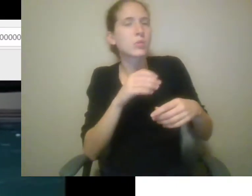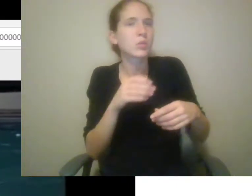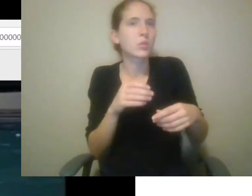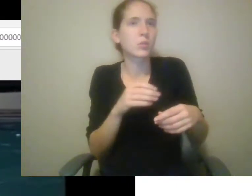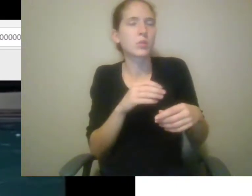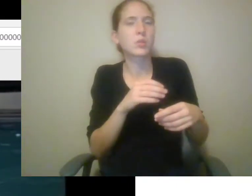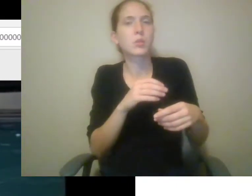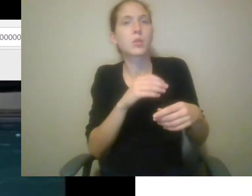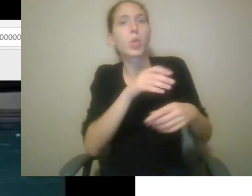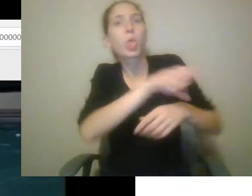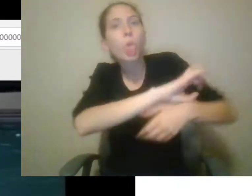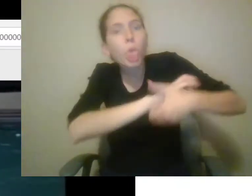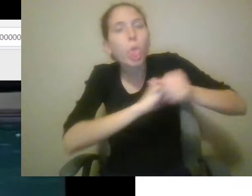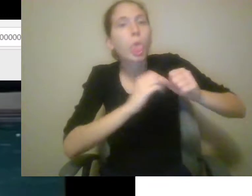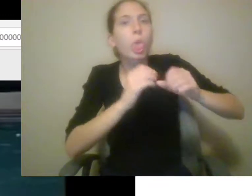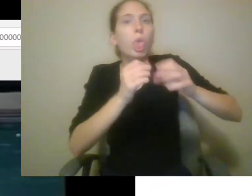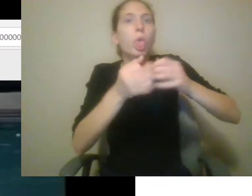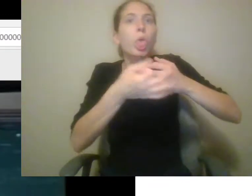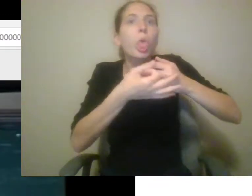happen.